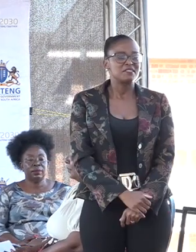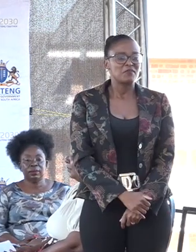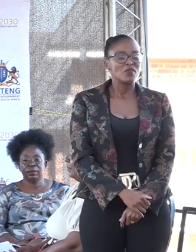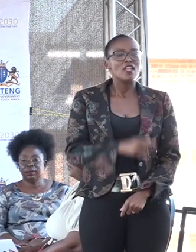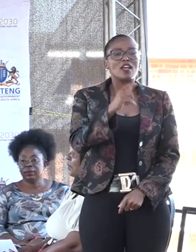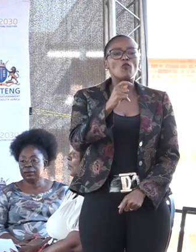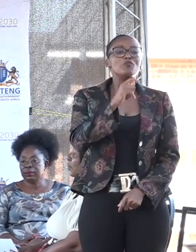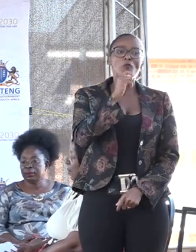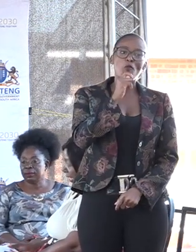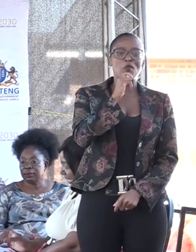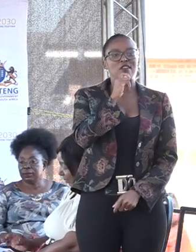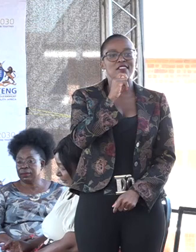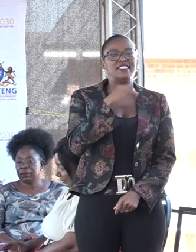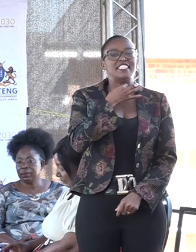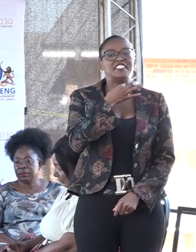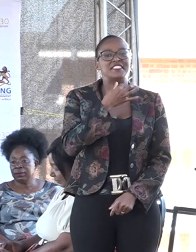Good morning.